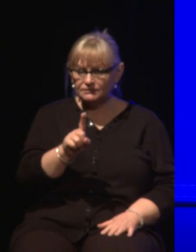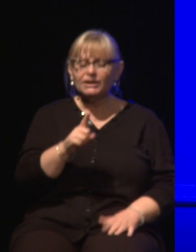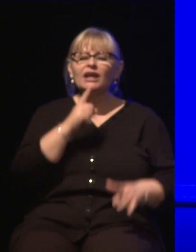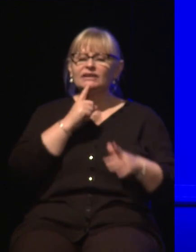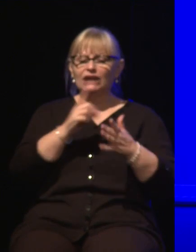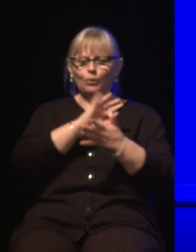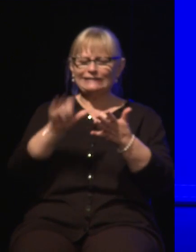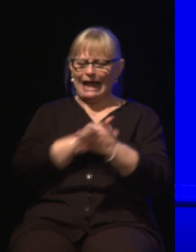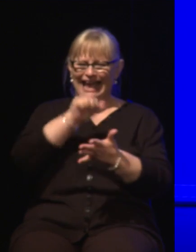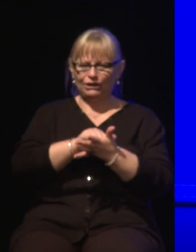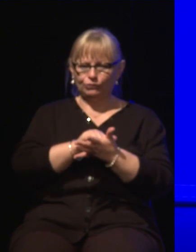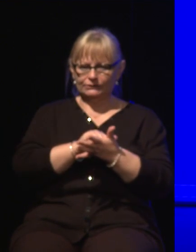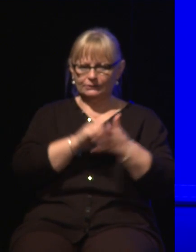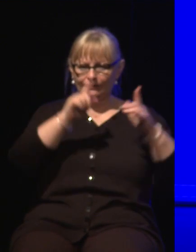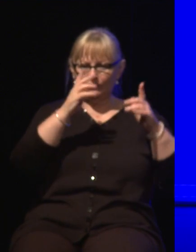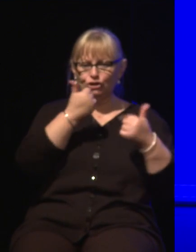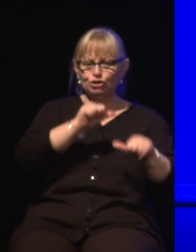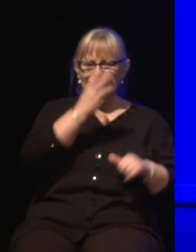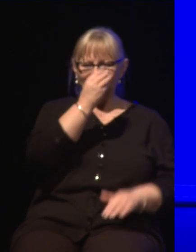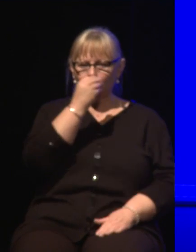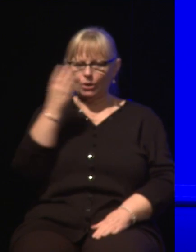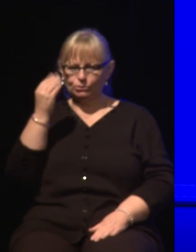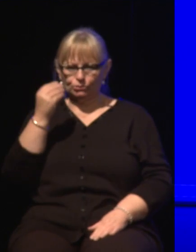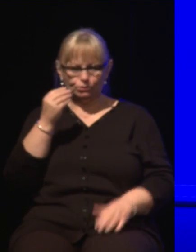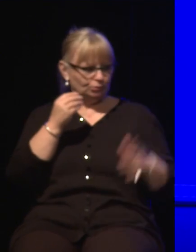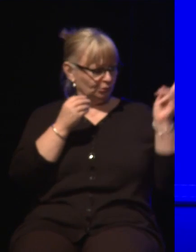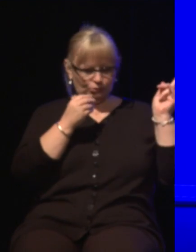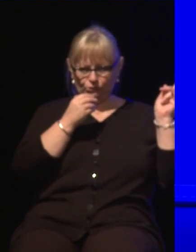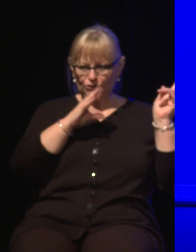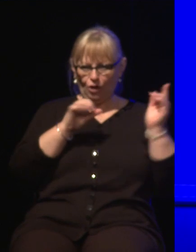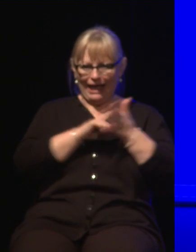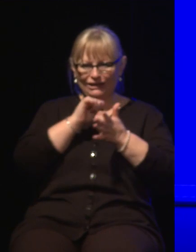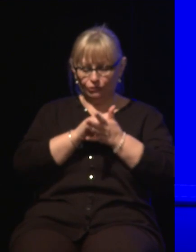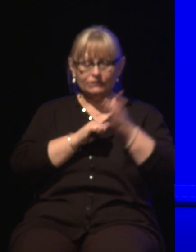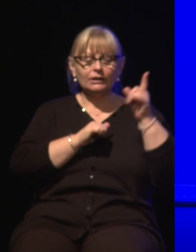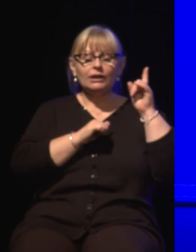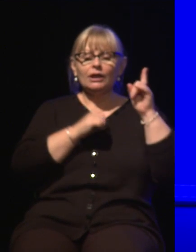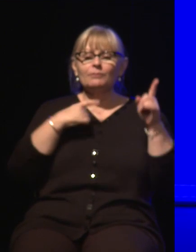being an accurate depiction of what was happening in many people's lives. The